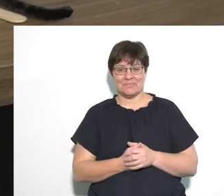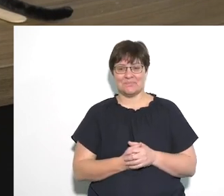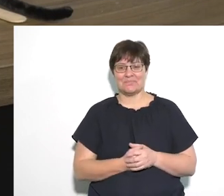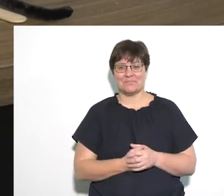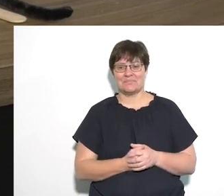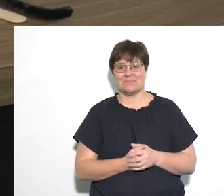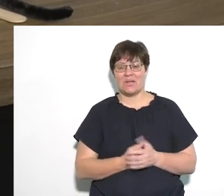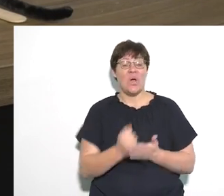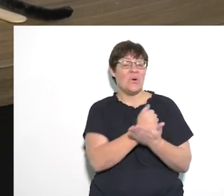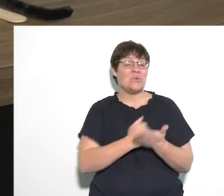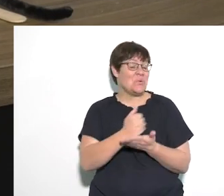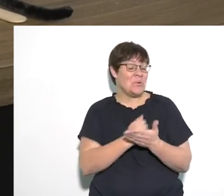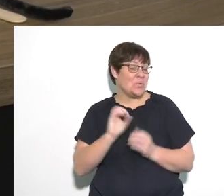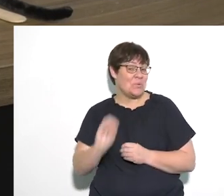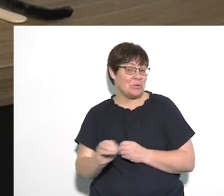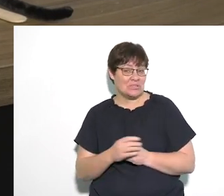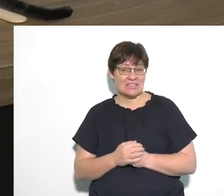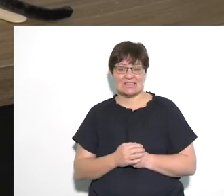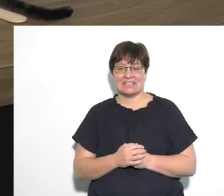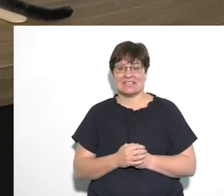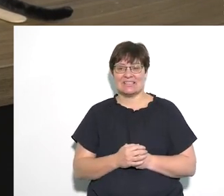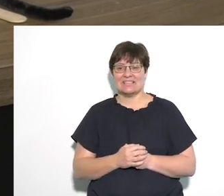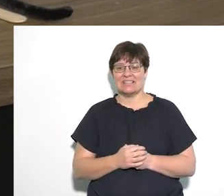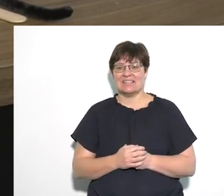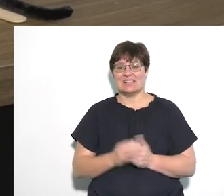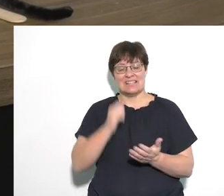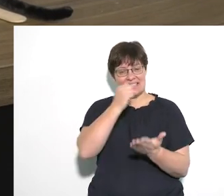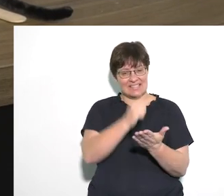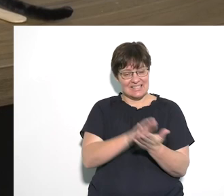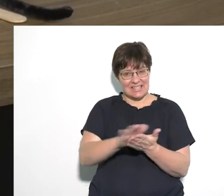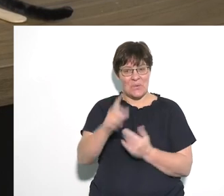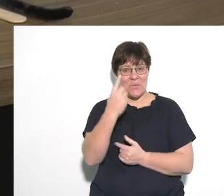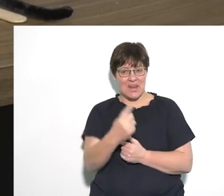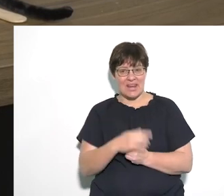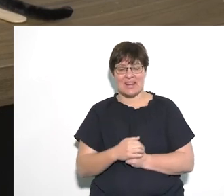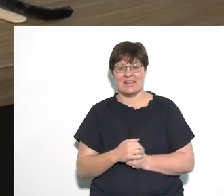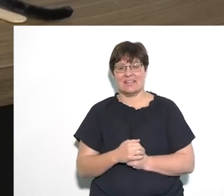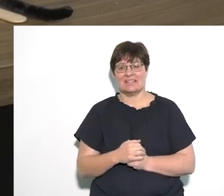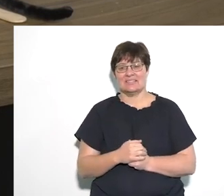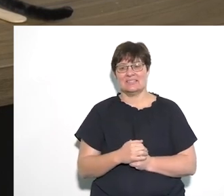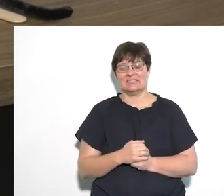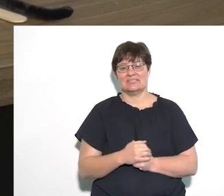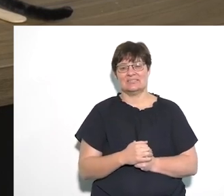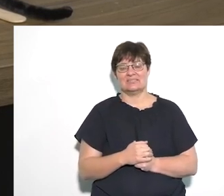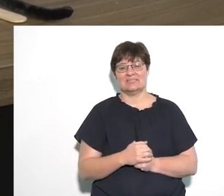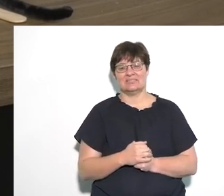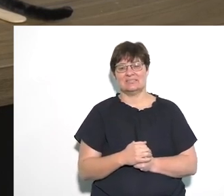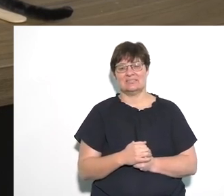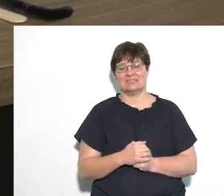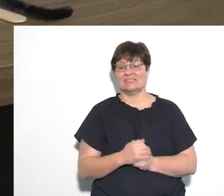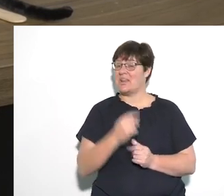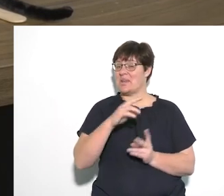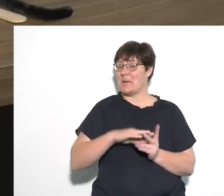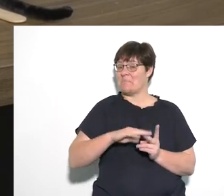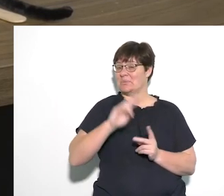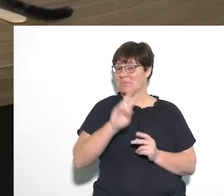wings. Then I've put some glue at the back to stick down wing number one and stick down